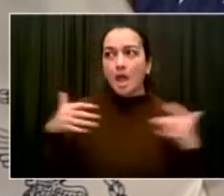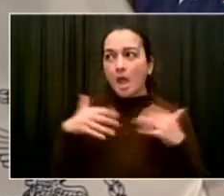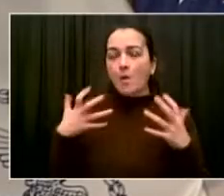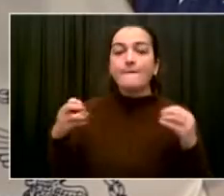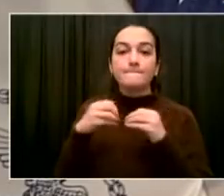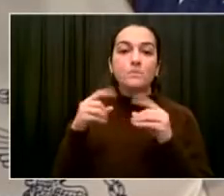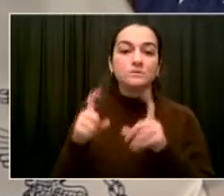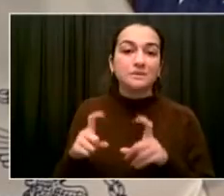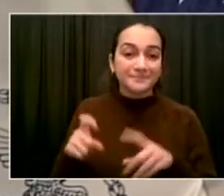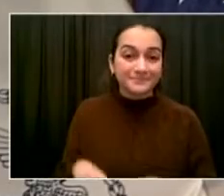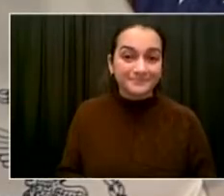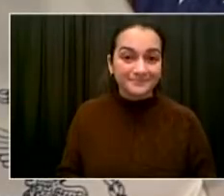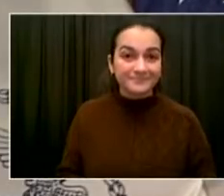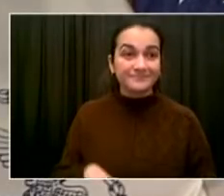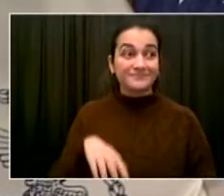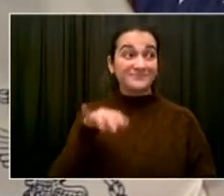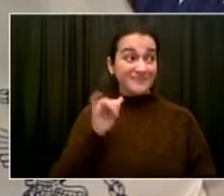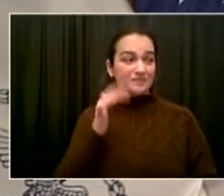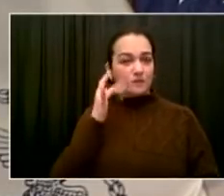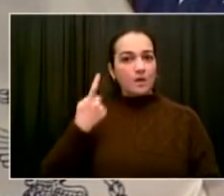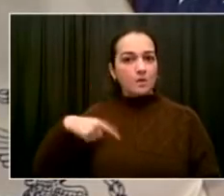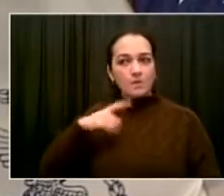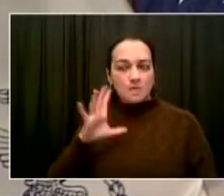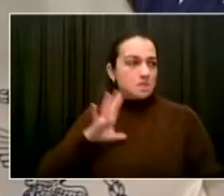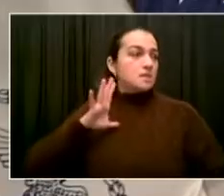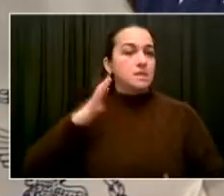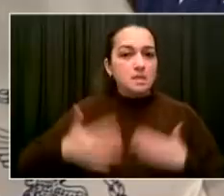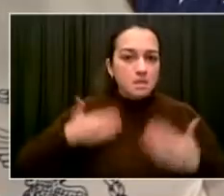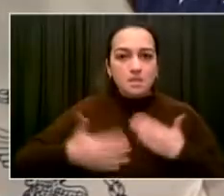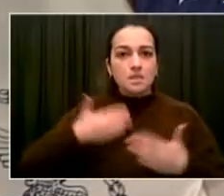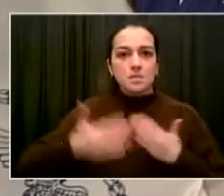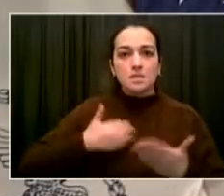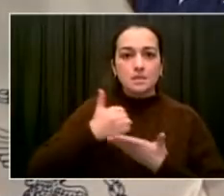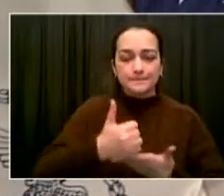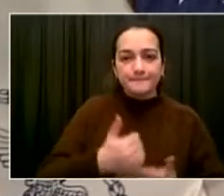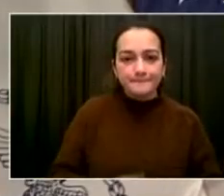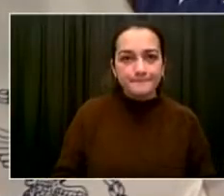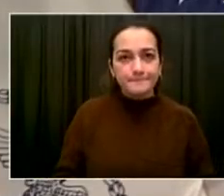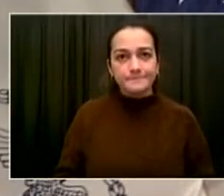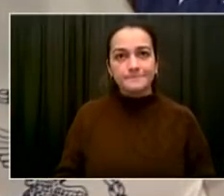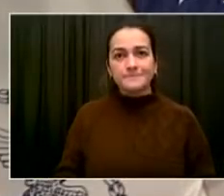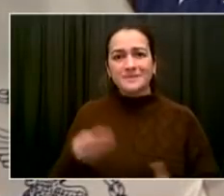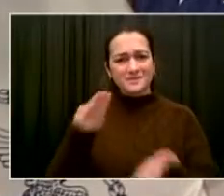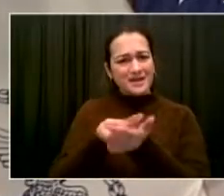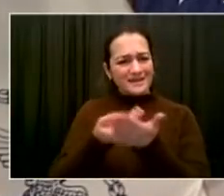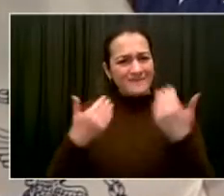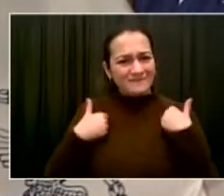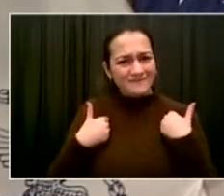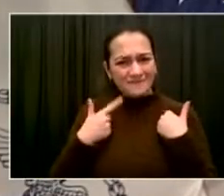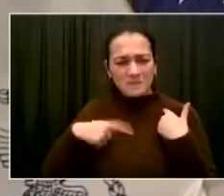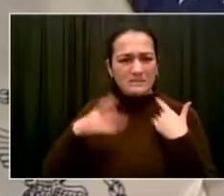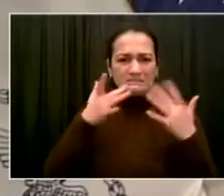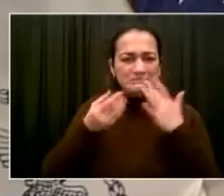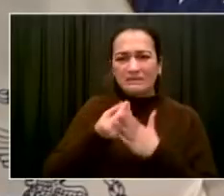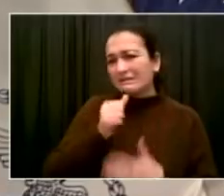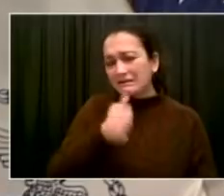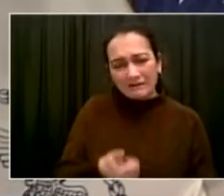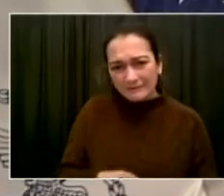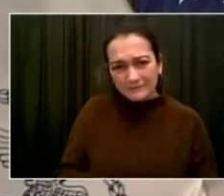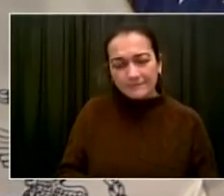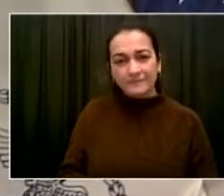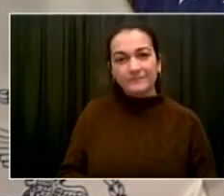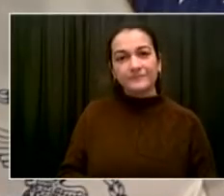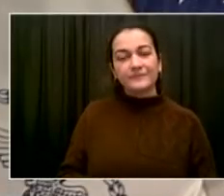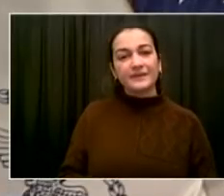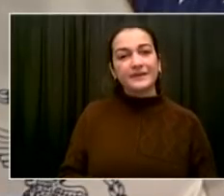It is not a budget question. So glad you asked that. No, it's not a budget question. It's just about getting the testing